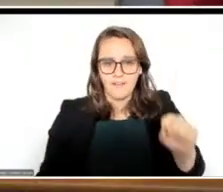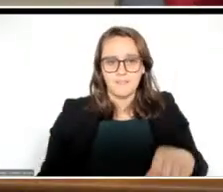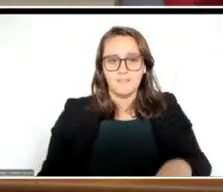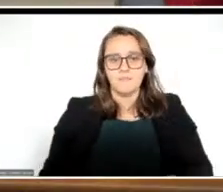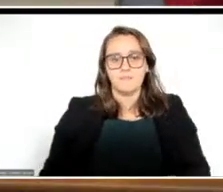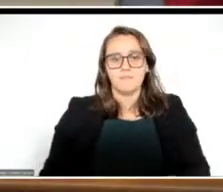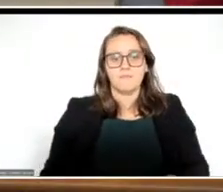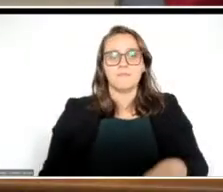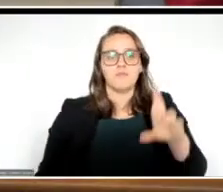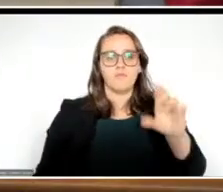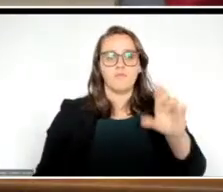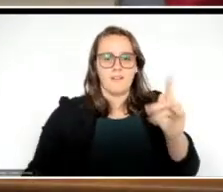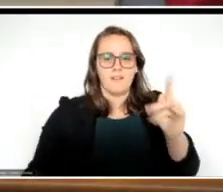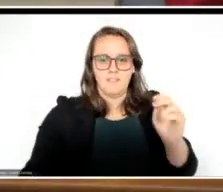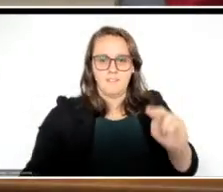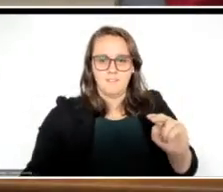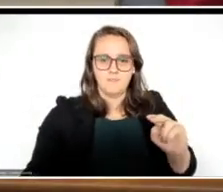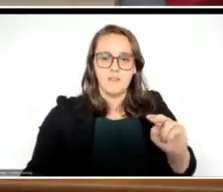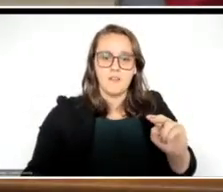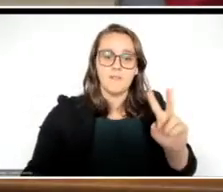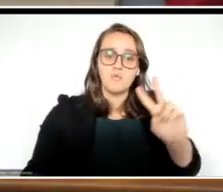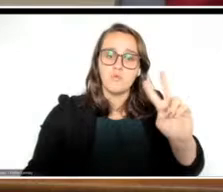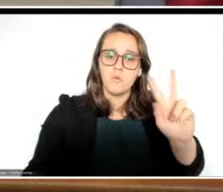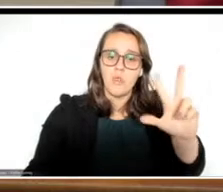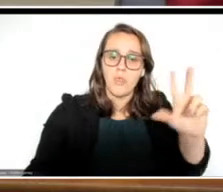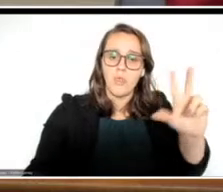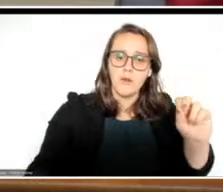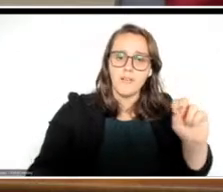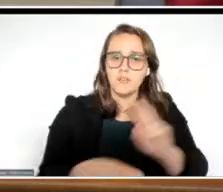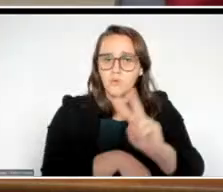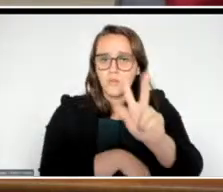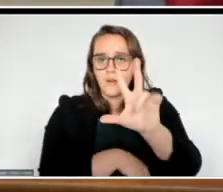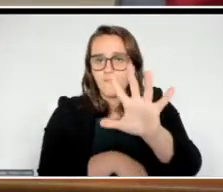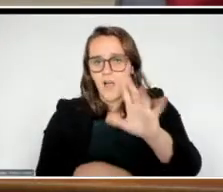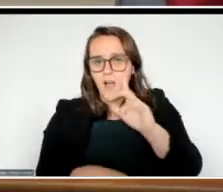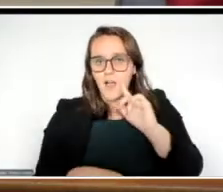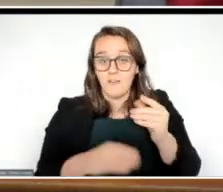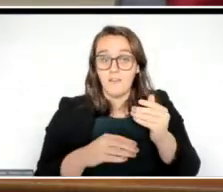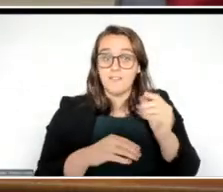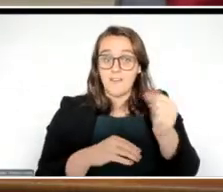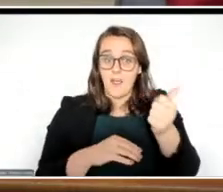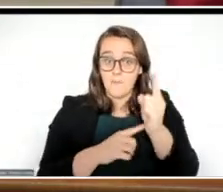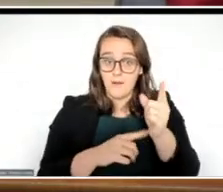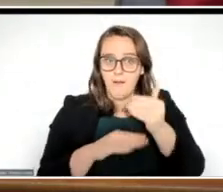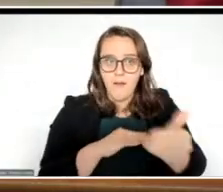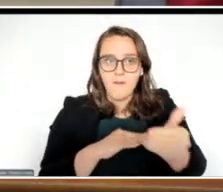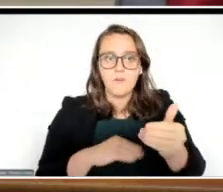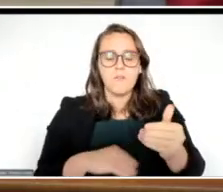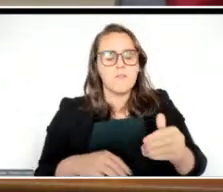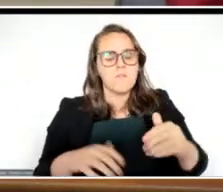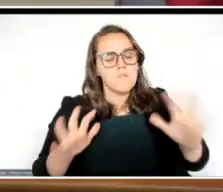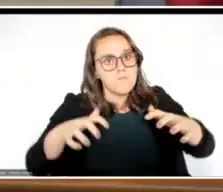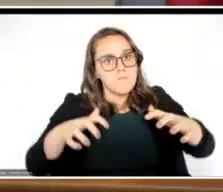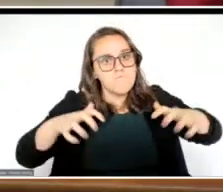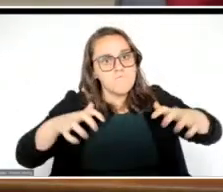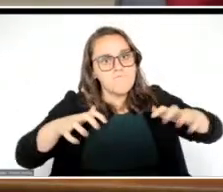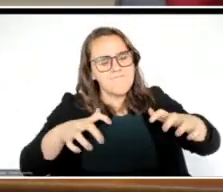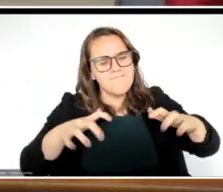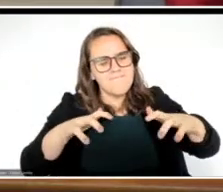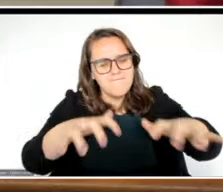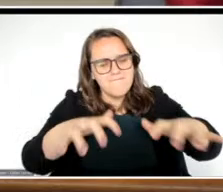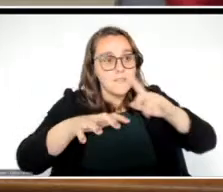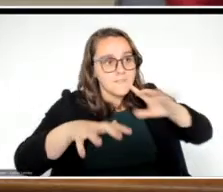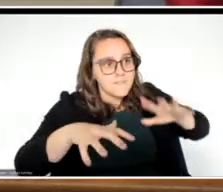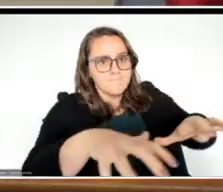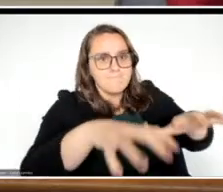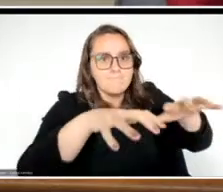Between 2:30 and 2:35, within 10 minutes of President Trump's tweet, thousands of rioters overran the line that the